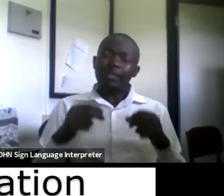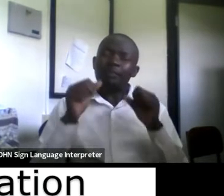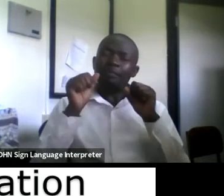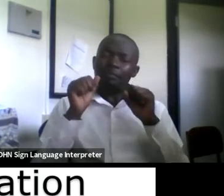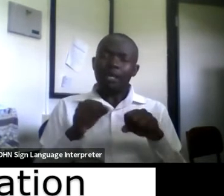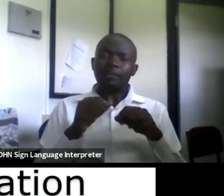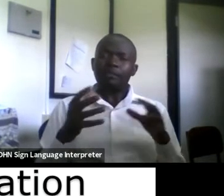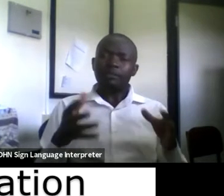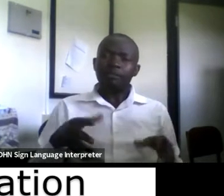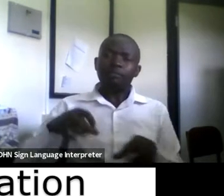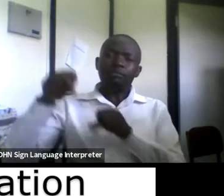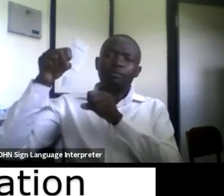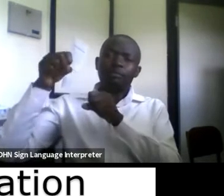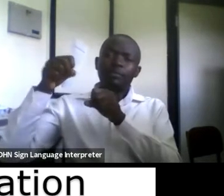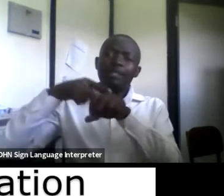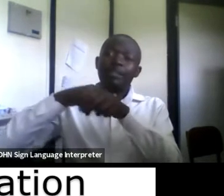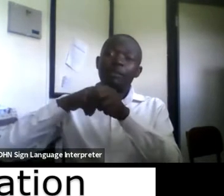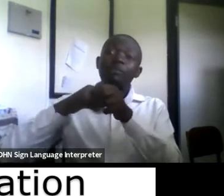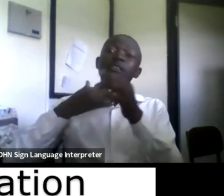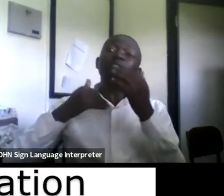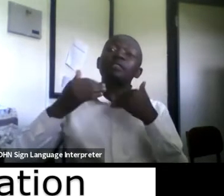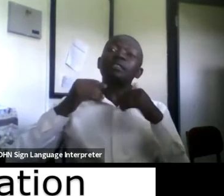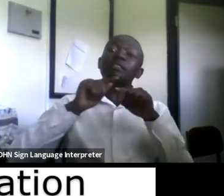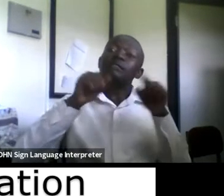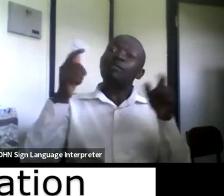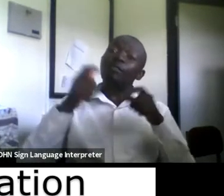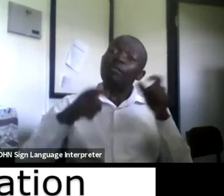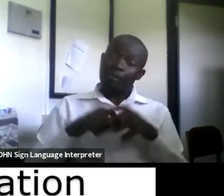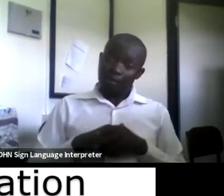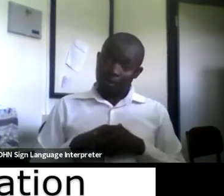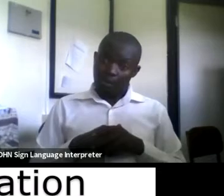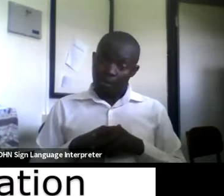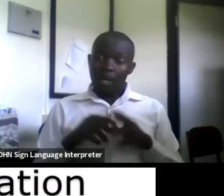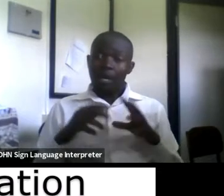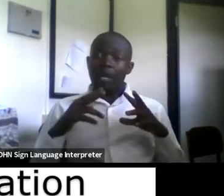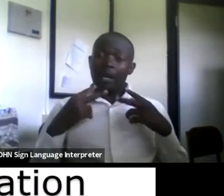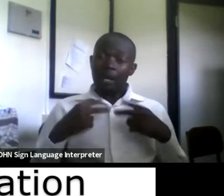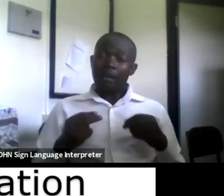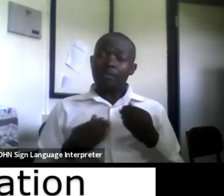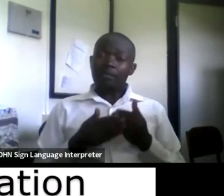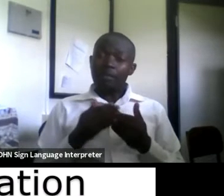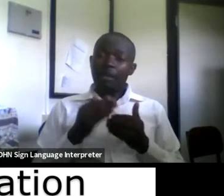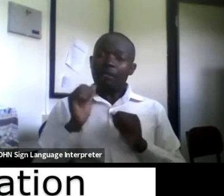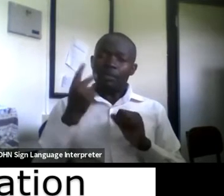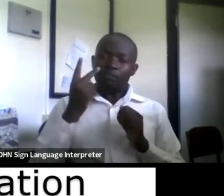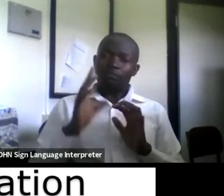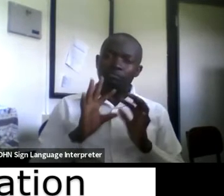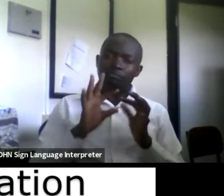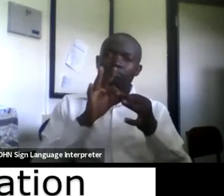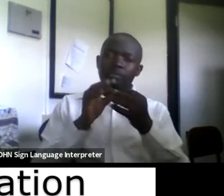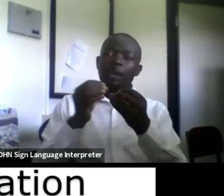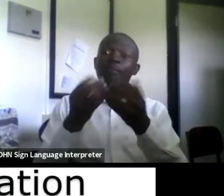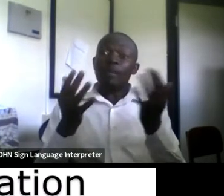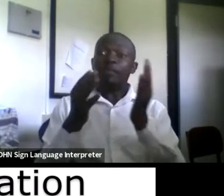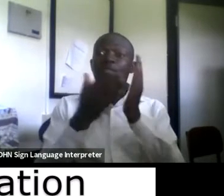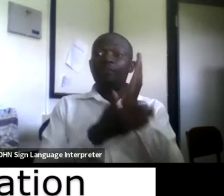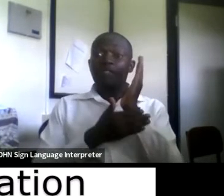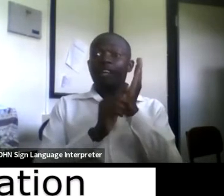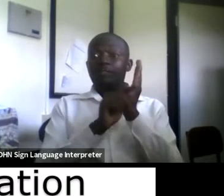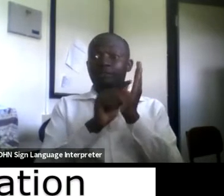the rehabilitation needs of the people. Healthcare should be, but in many of the countries, when we look at it, it